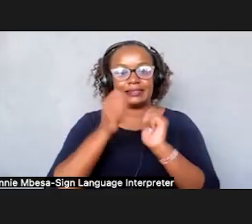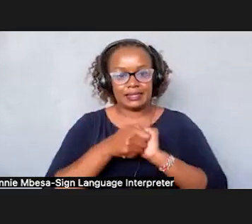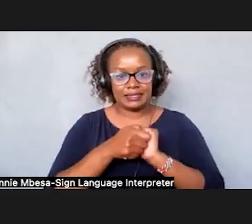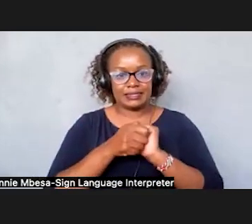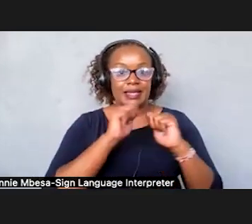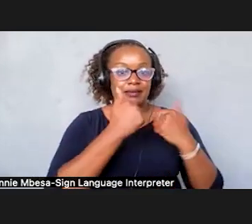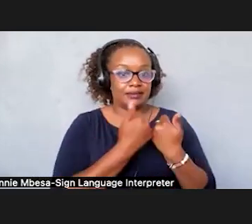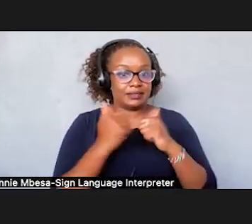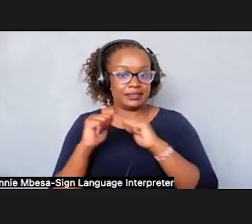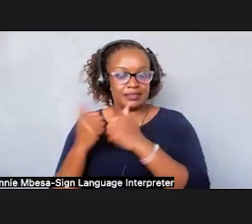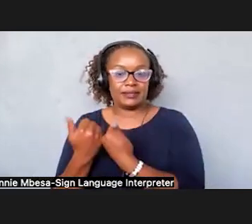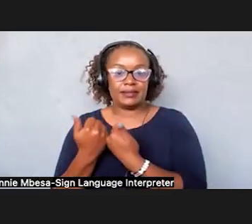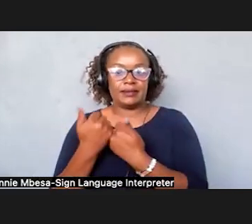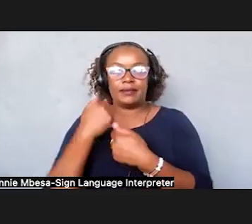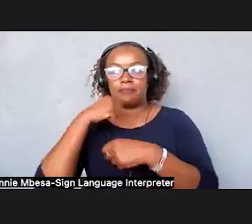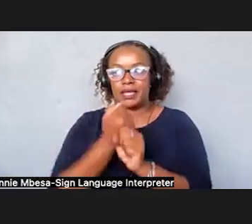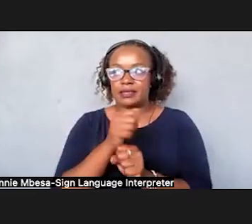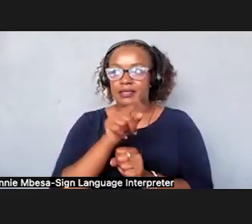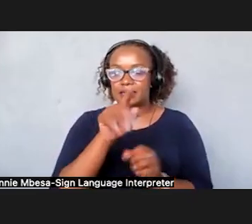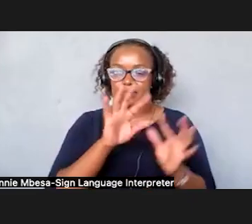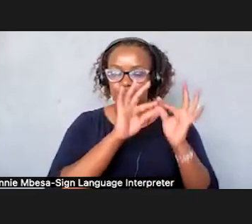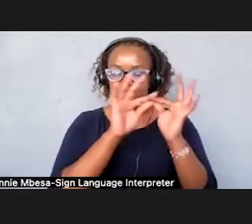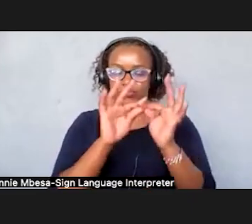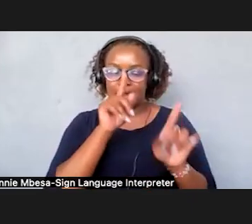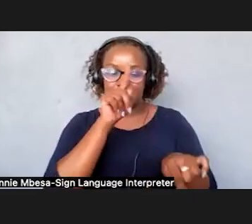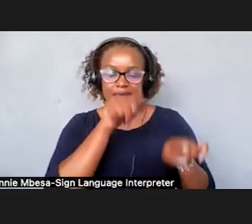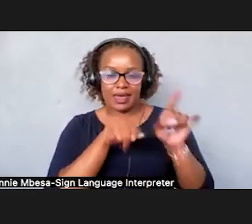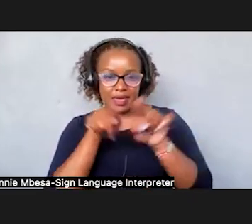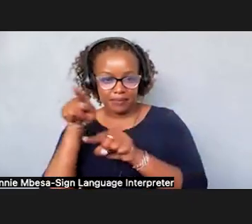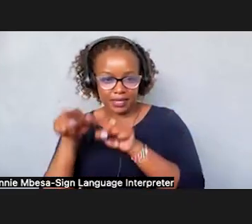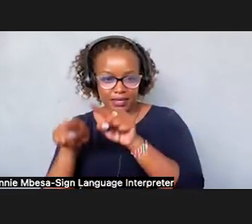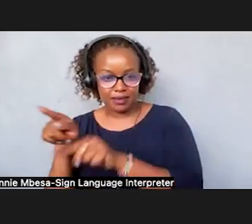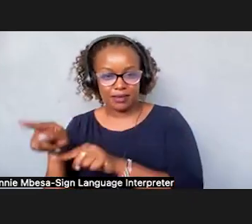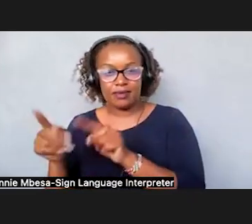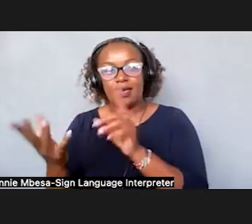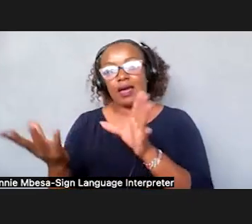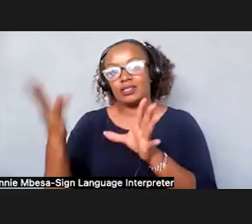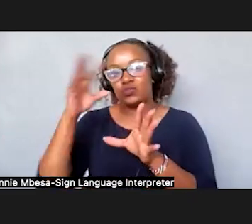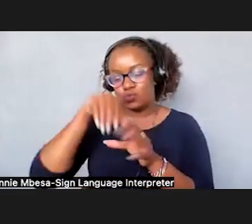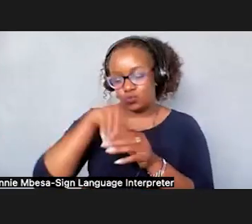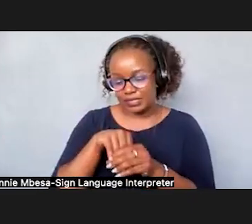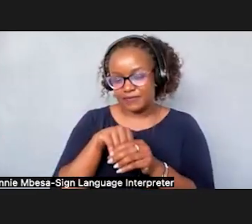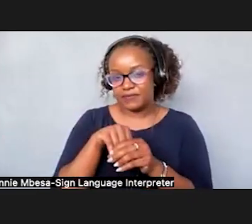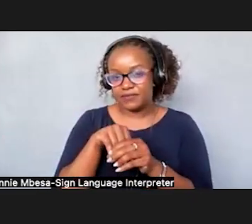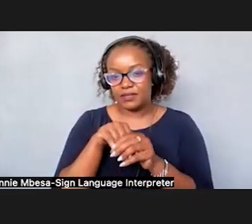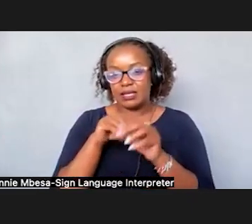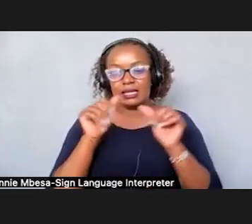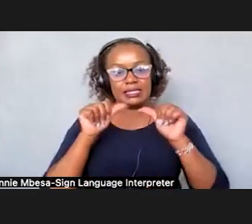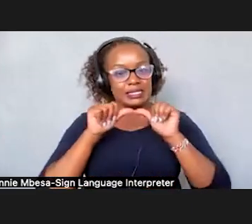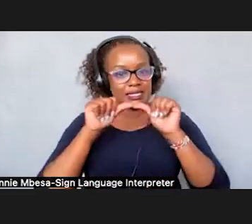these, we normally make these movements a dynamic, an inclusive, and a sustainable